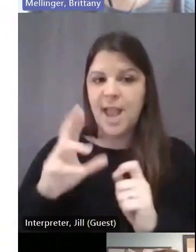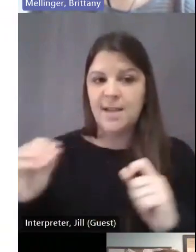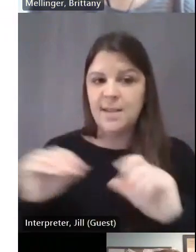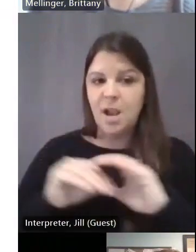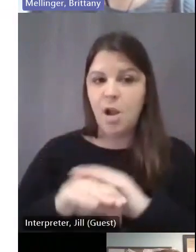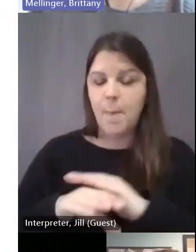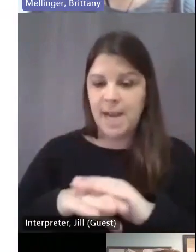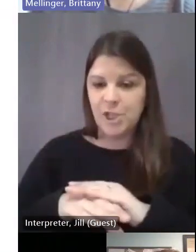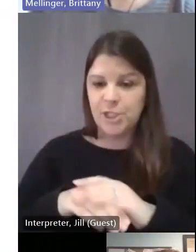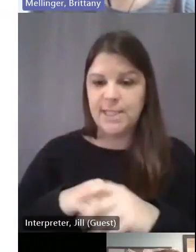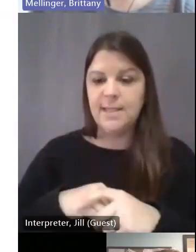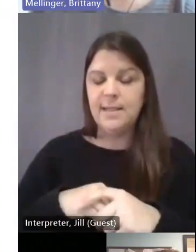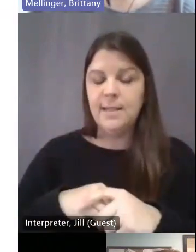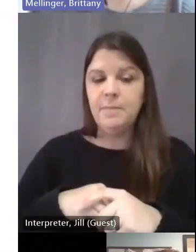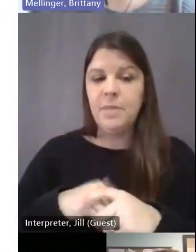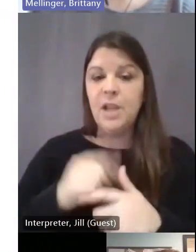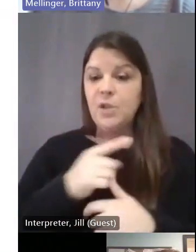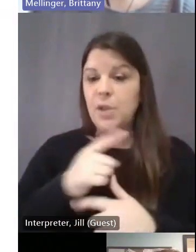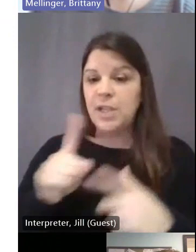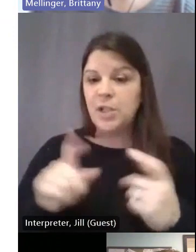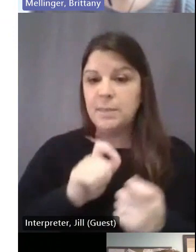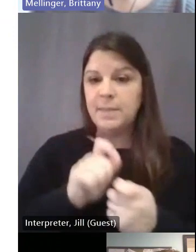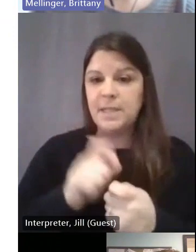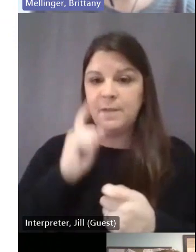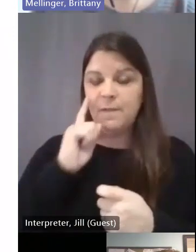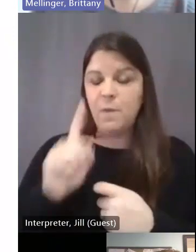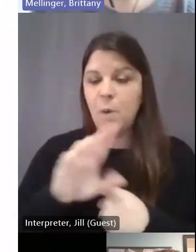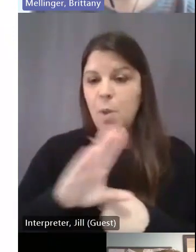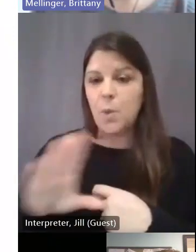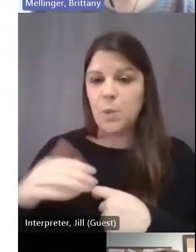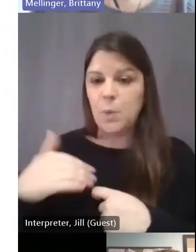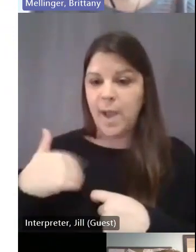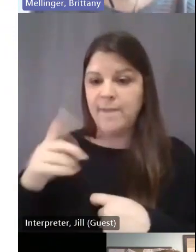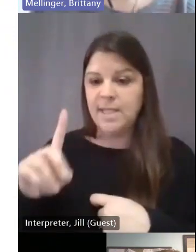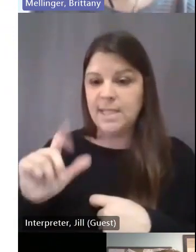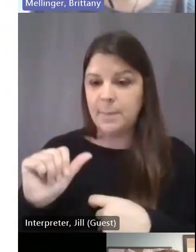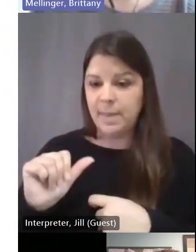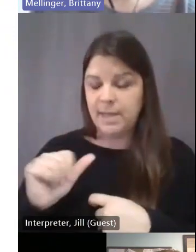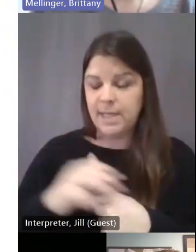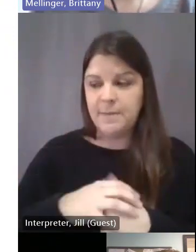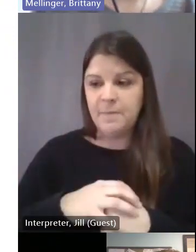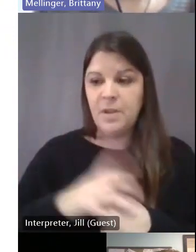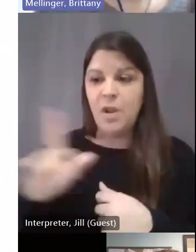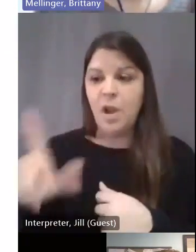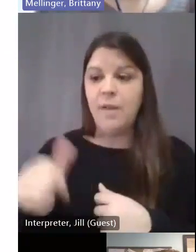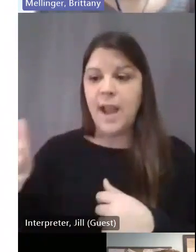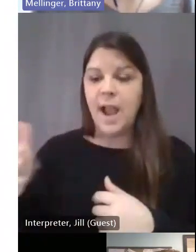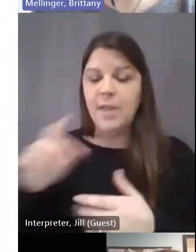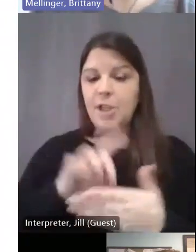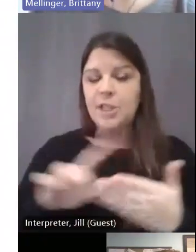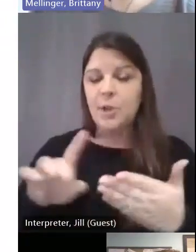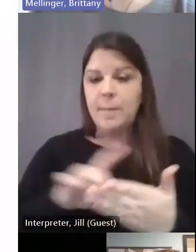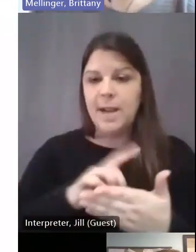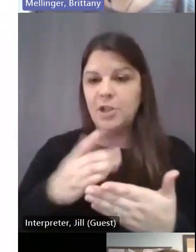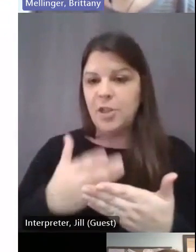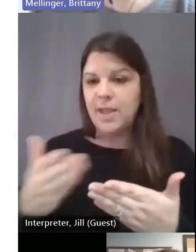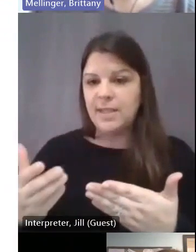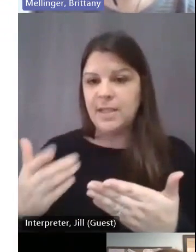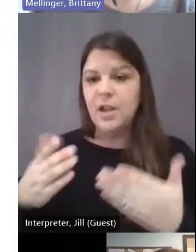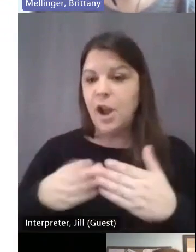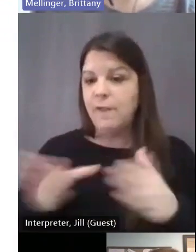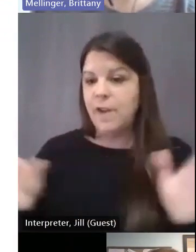accommodations. So these are specifically for individuals with disabilities. All of the other discriminatory practices are pretty